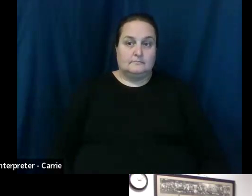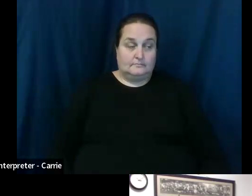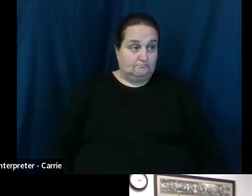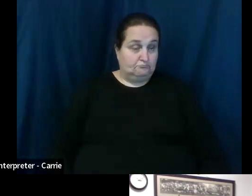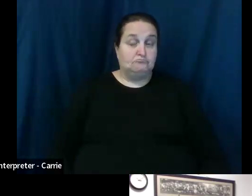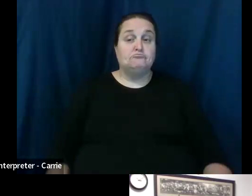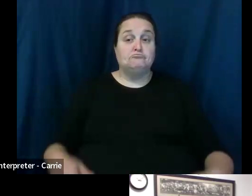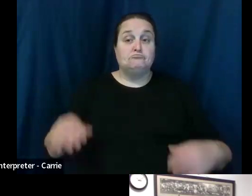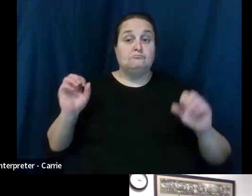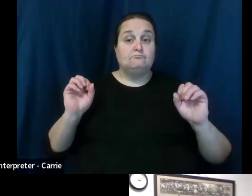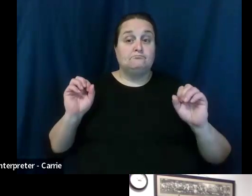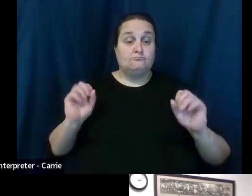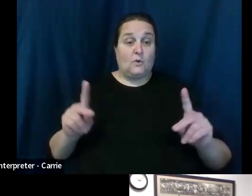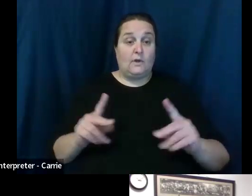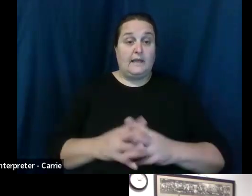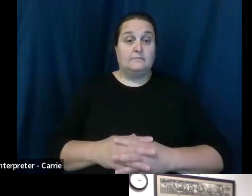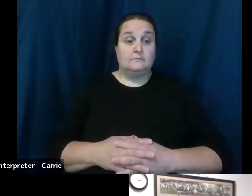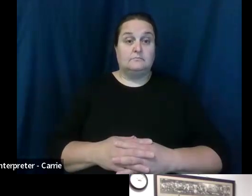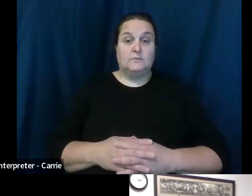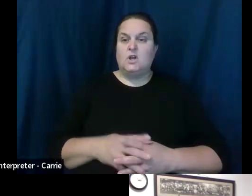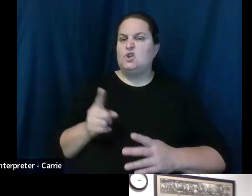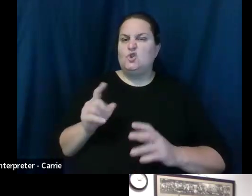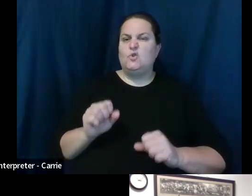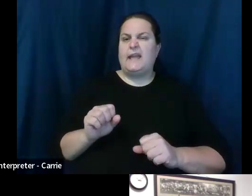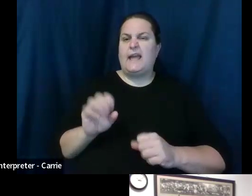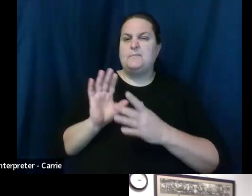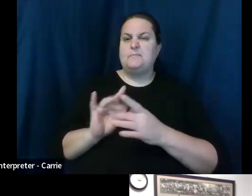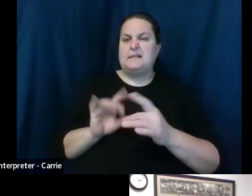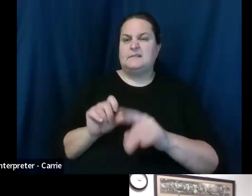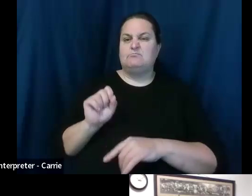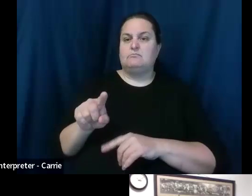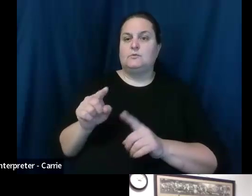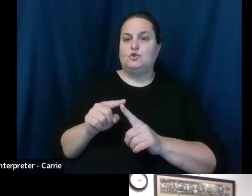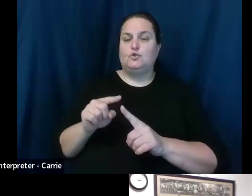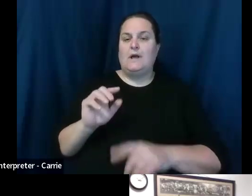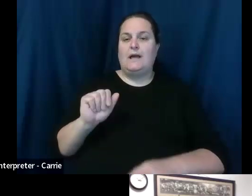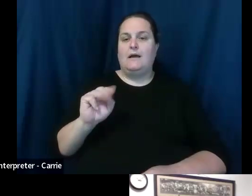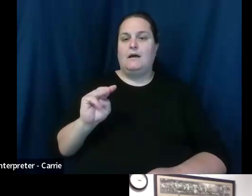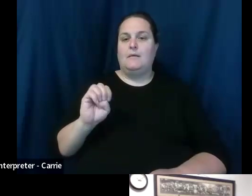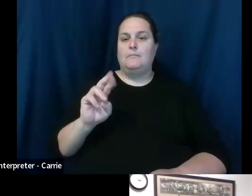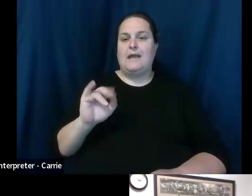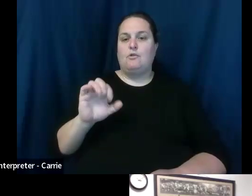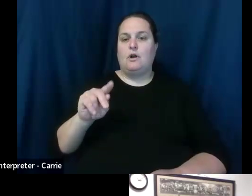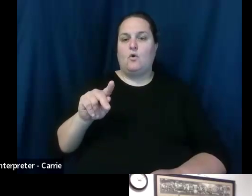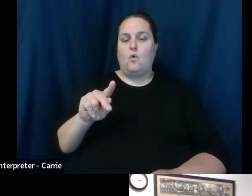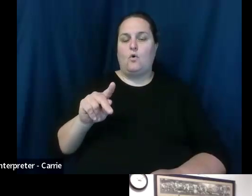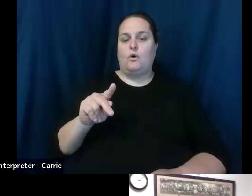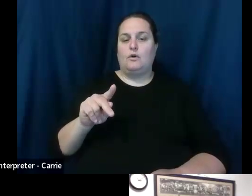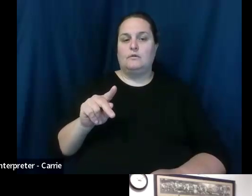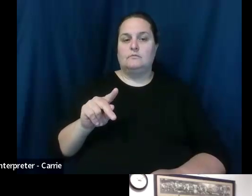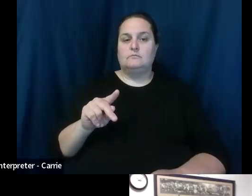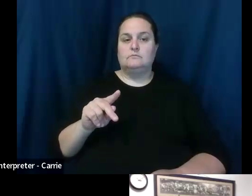Okay. You can always message one of our AmeriCorps members if you're having questions as well. Amy, Lauren,